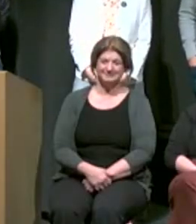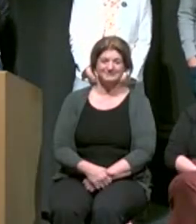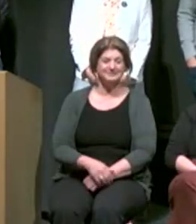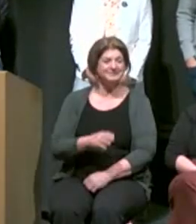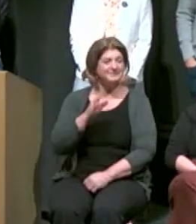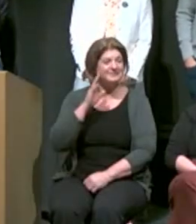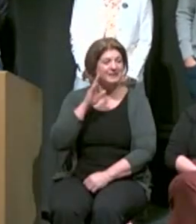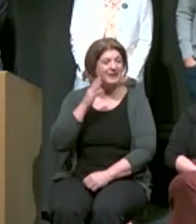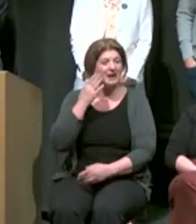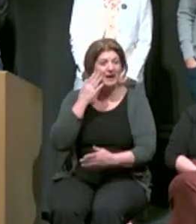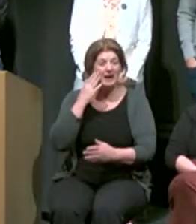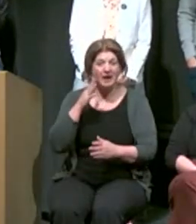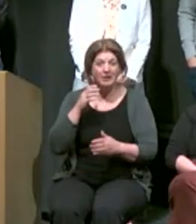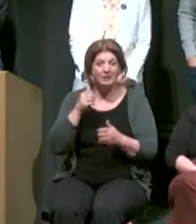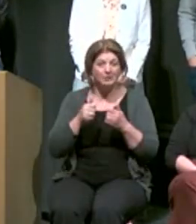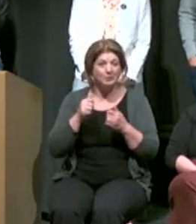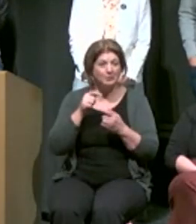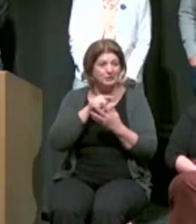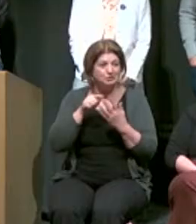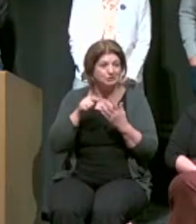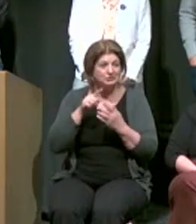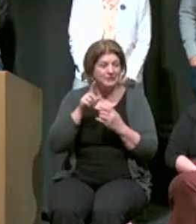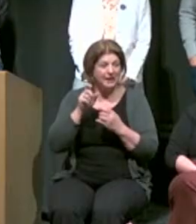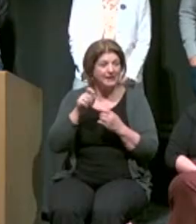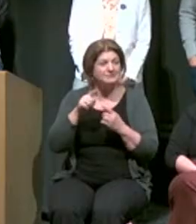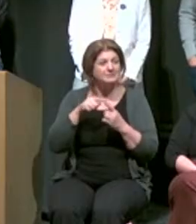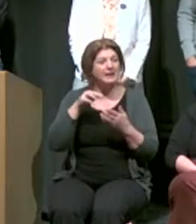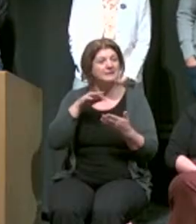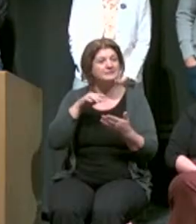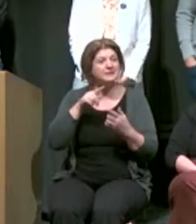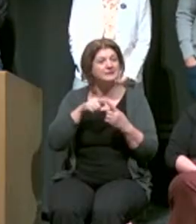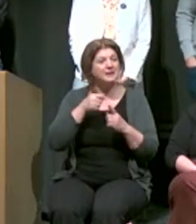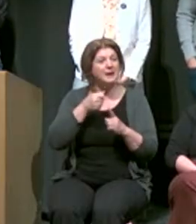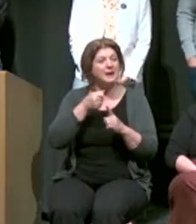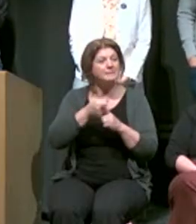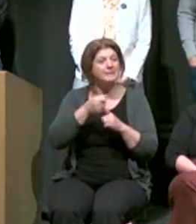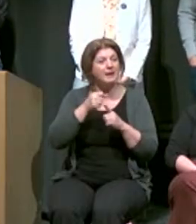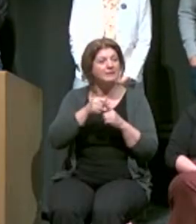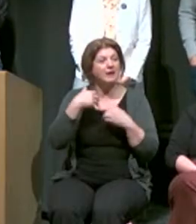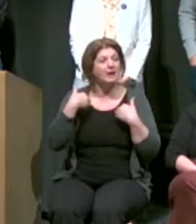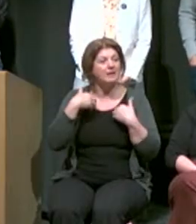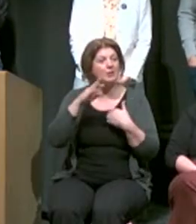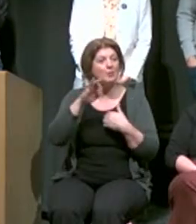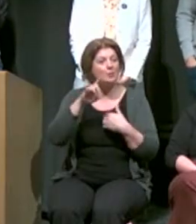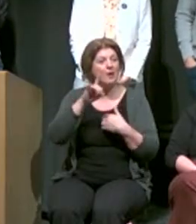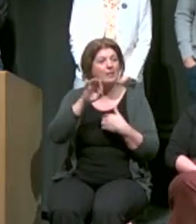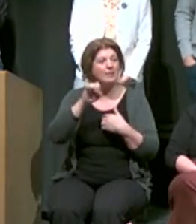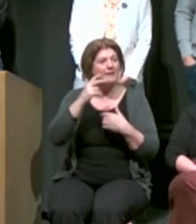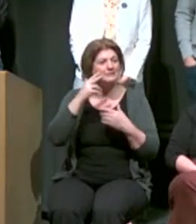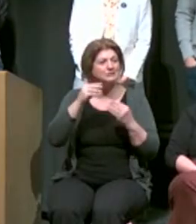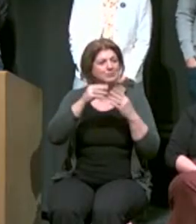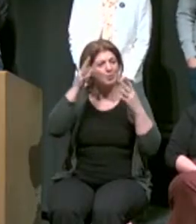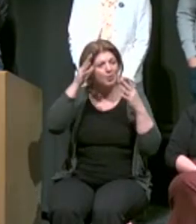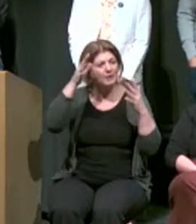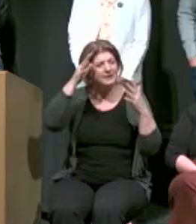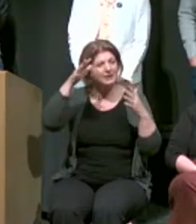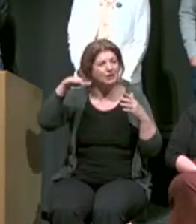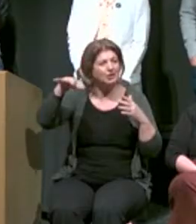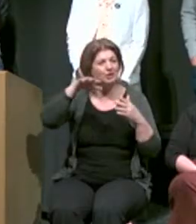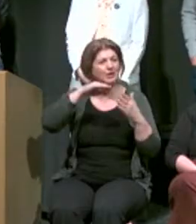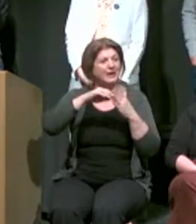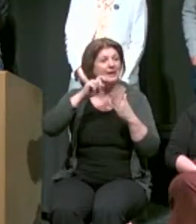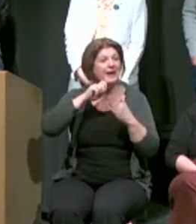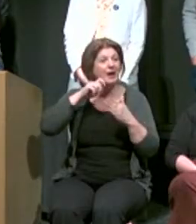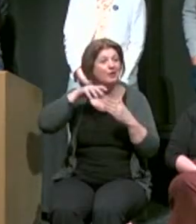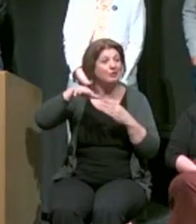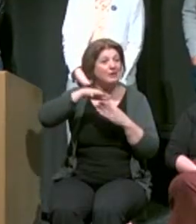I don't know who addressed this too, but have you done any studies on the impact on wildlife? Because we've seen a lot more deer in town than we